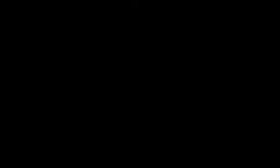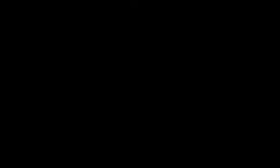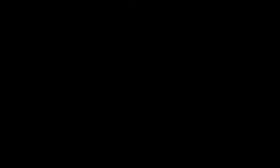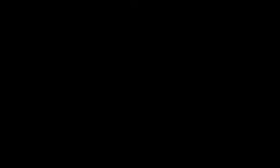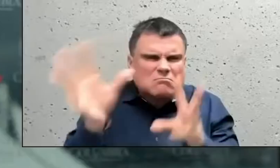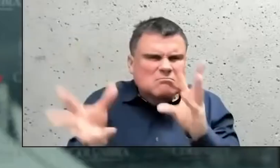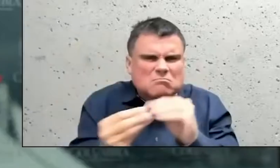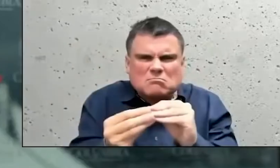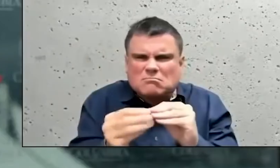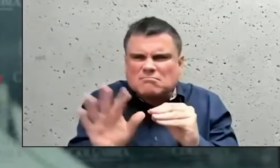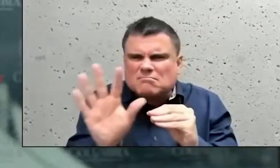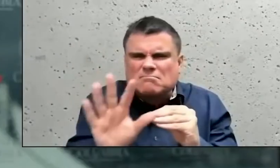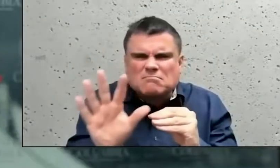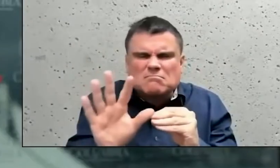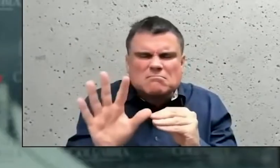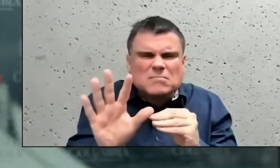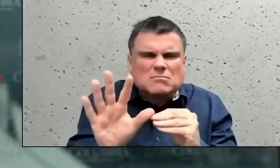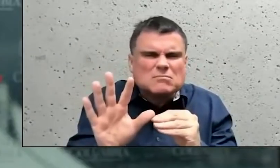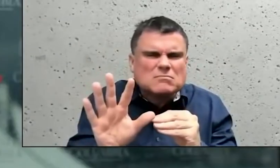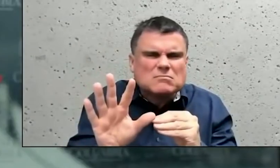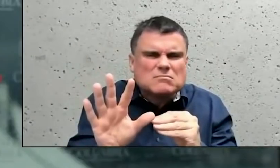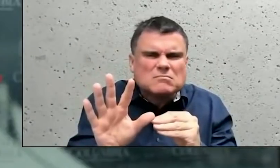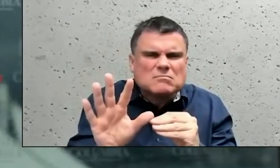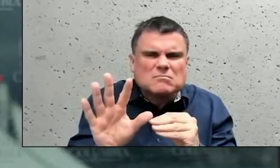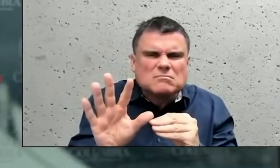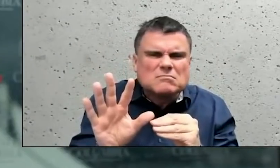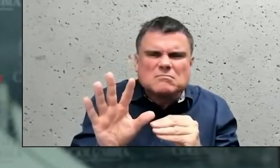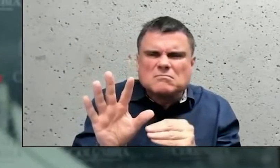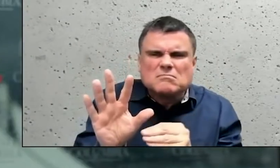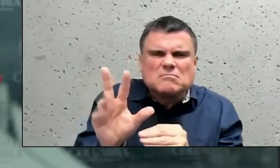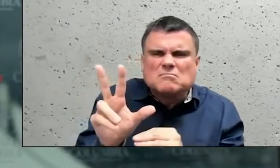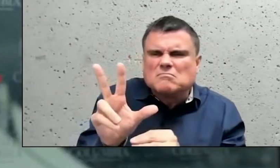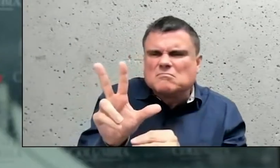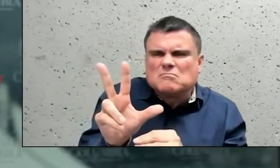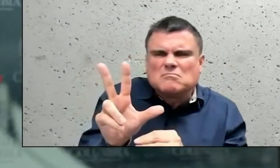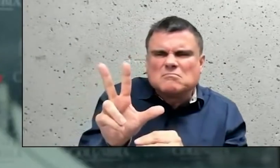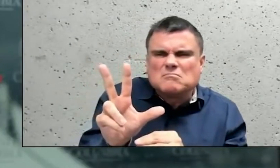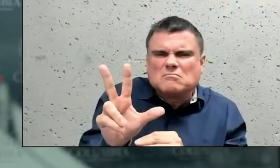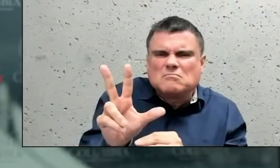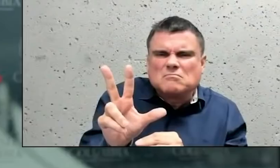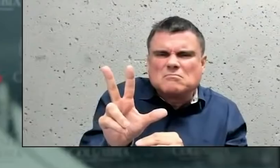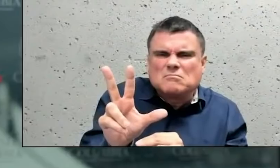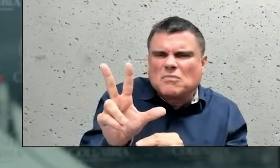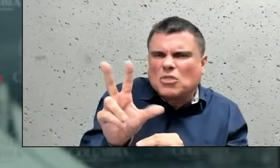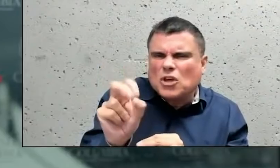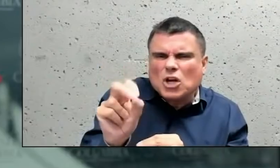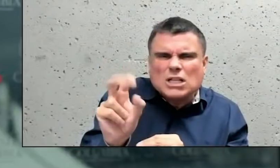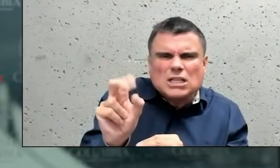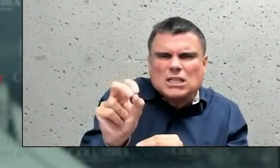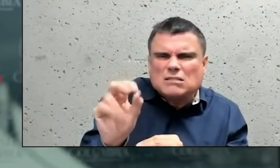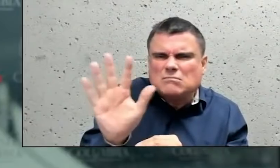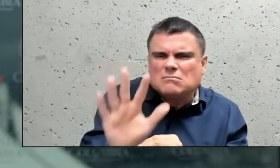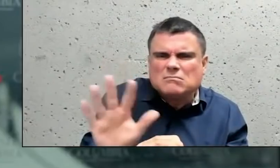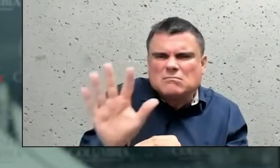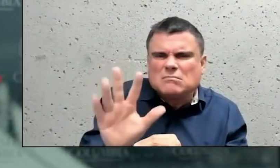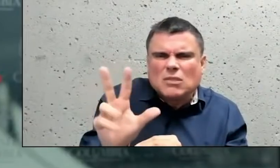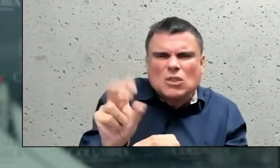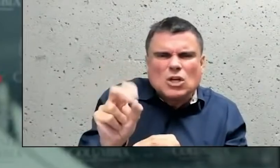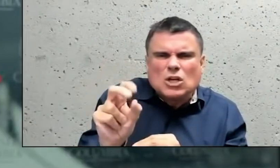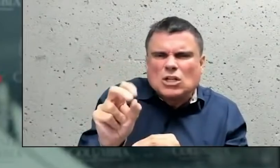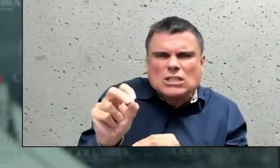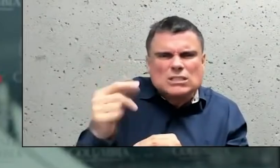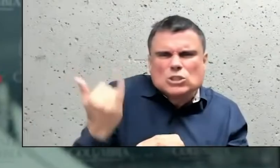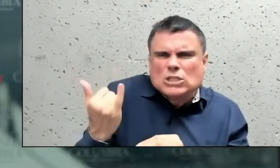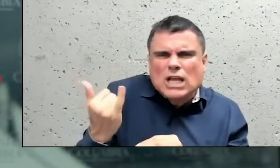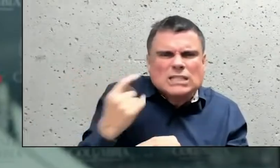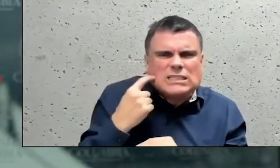30 vaccinated people, so it's been a very significant increase in those vaccinated through the healthcare system. I wanted